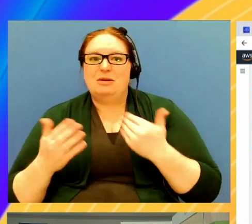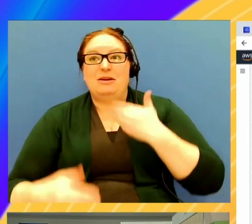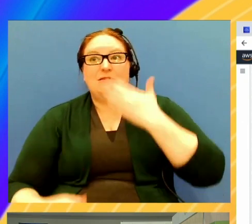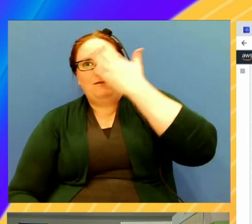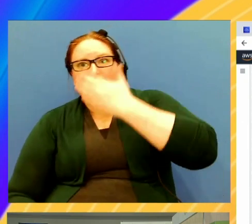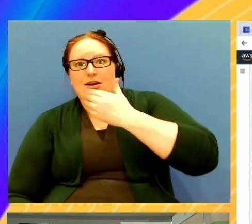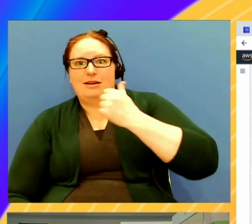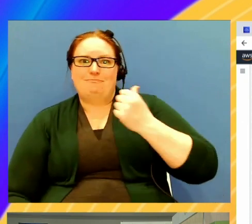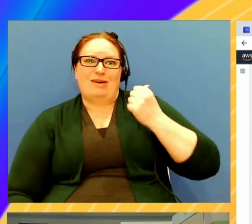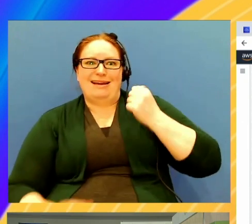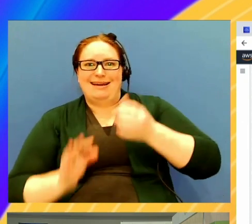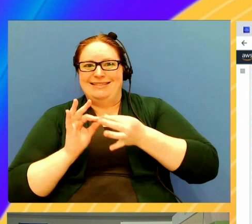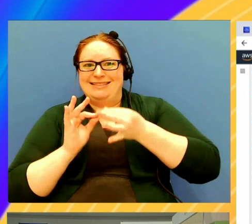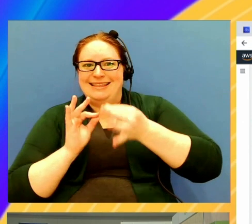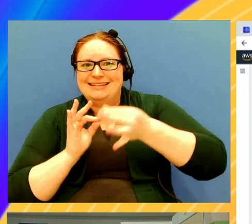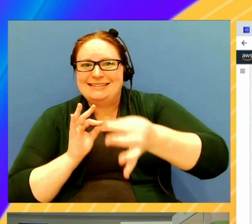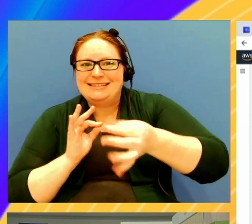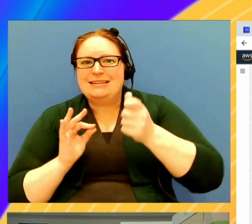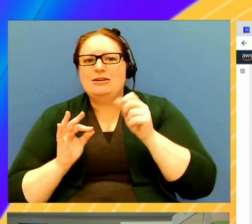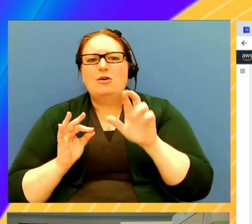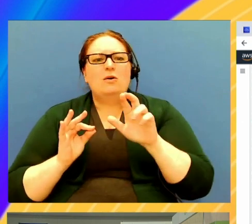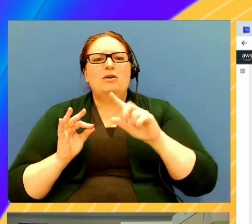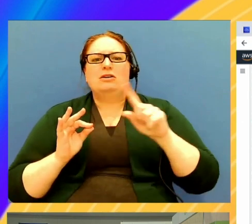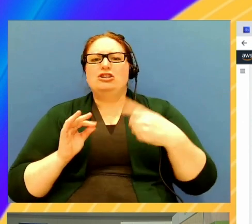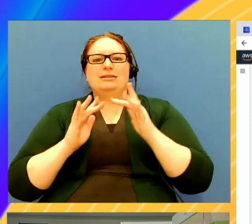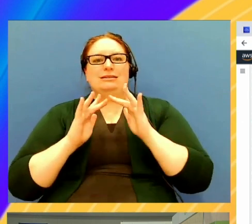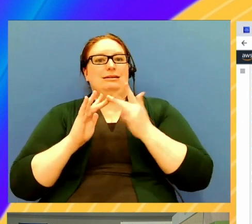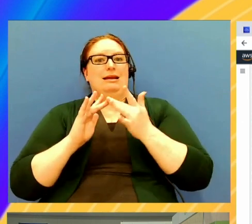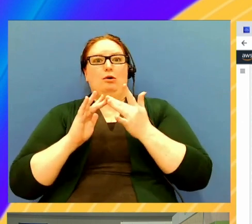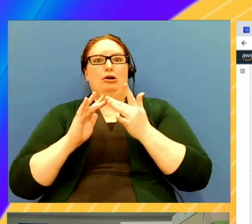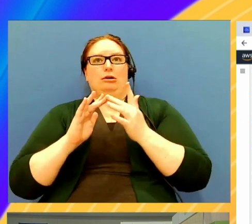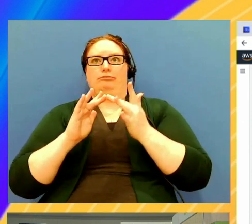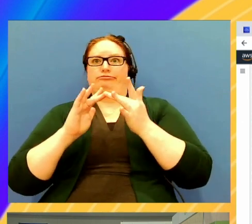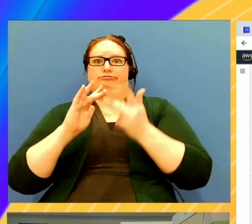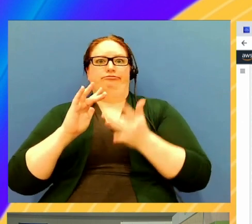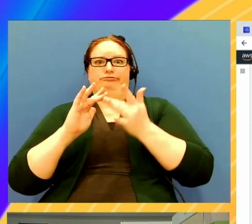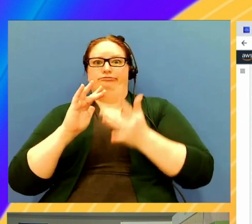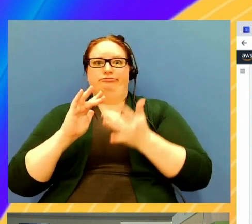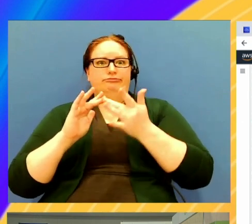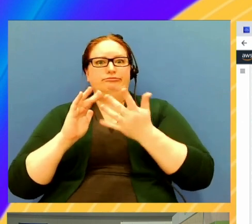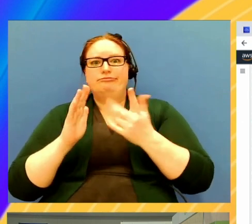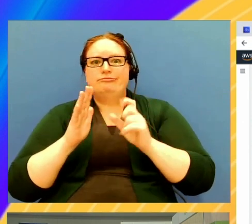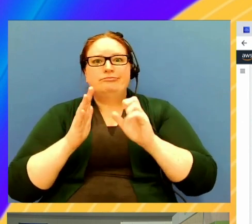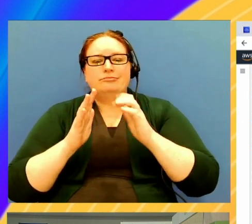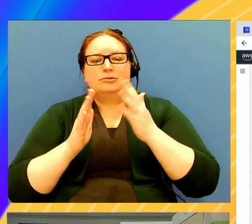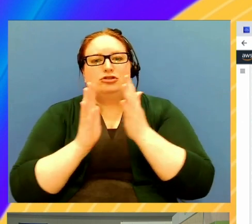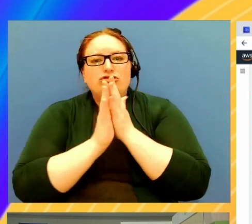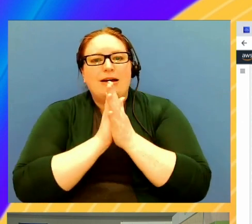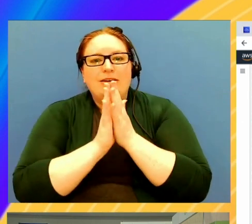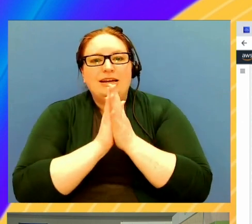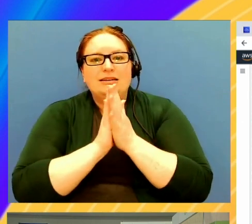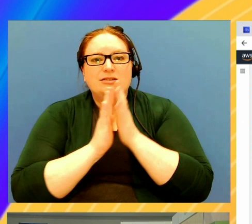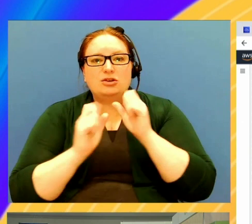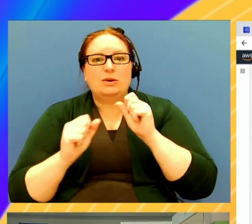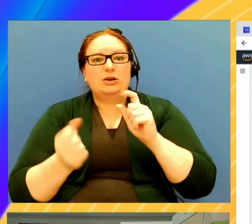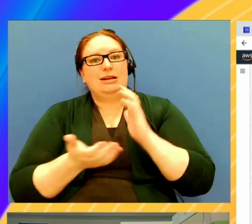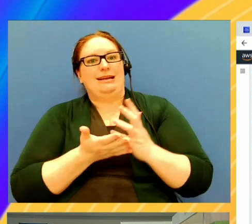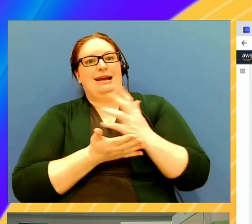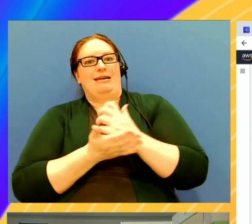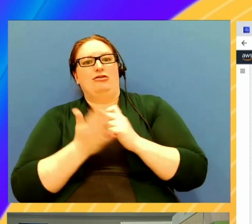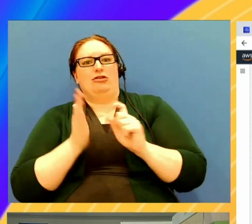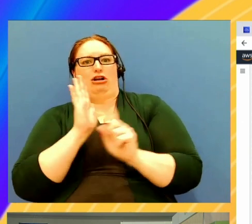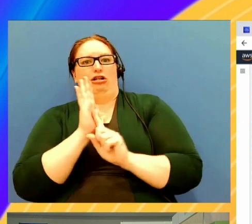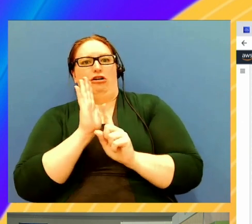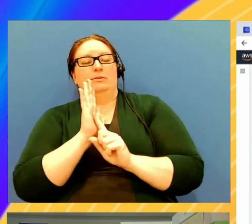end latency, or just network in and out traffic. So yeah, I could see where we can gather alarms. Just one more